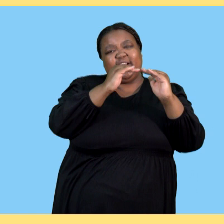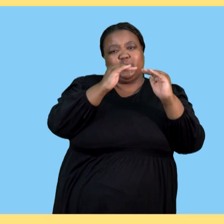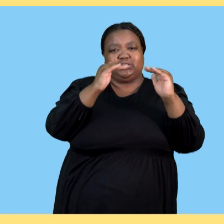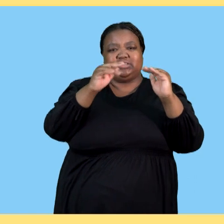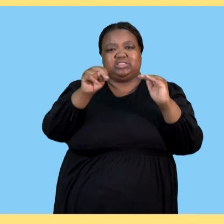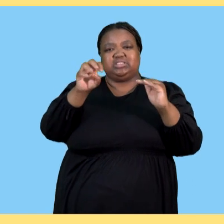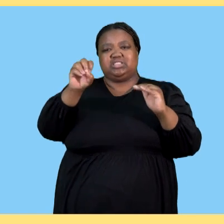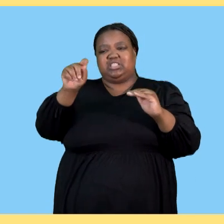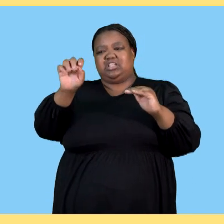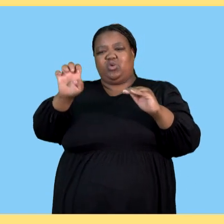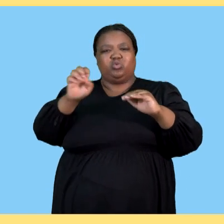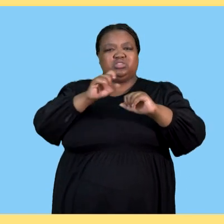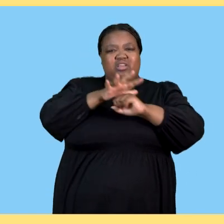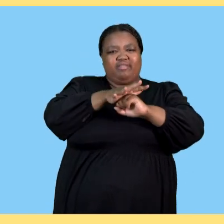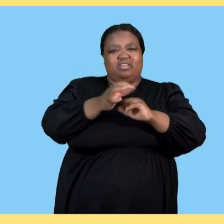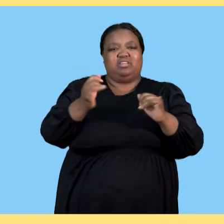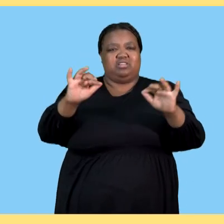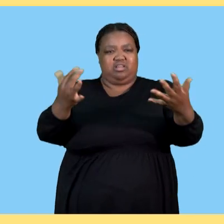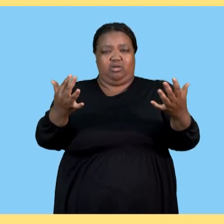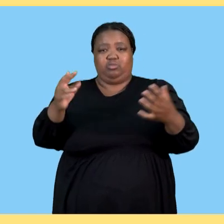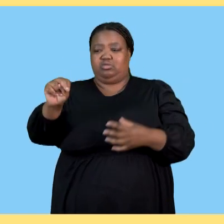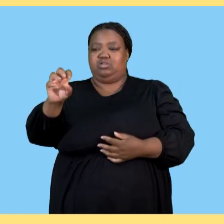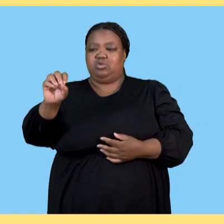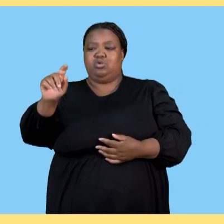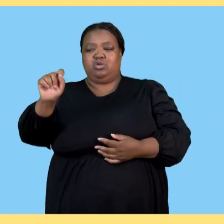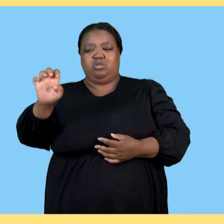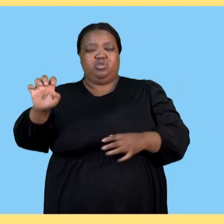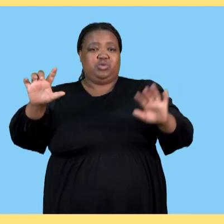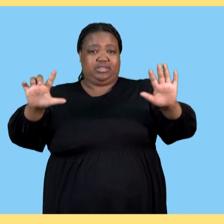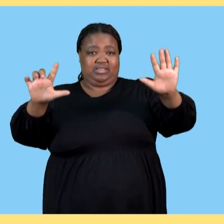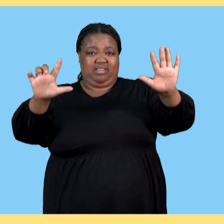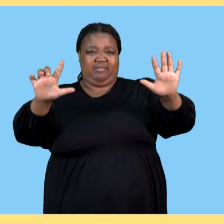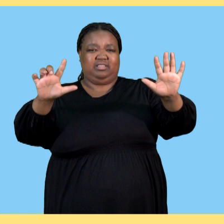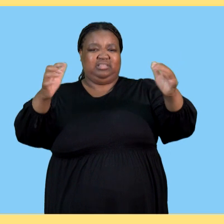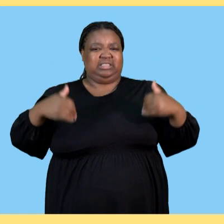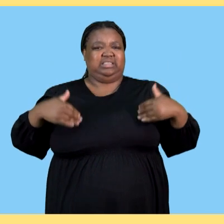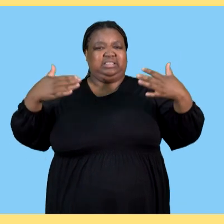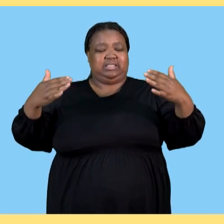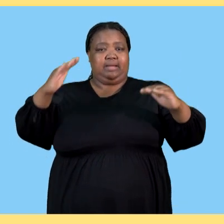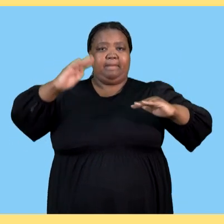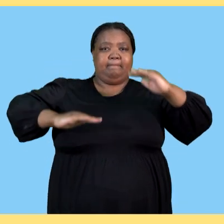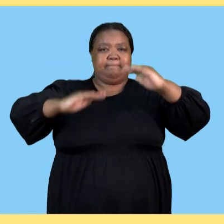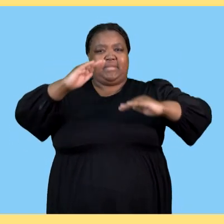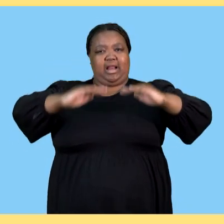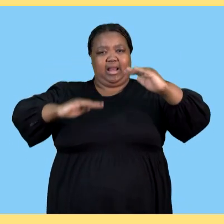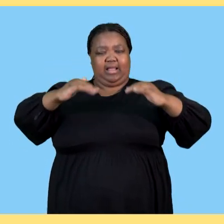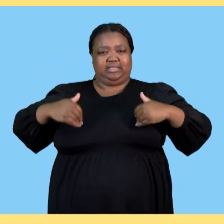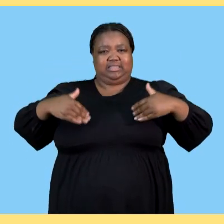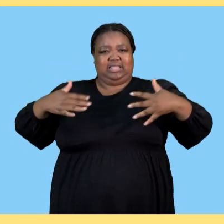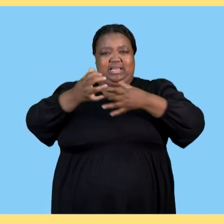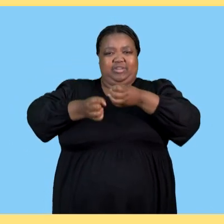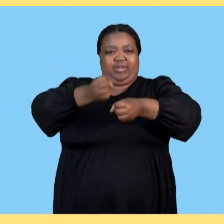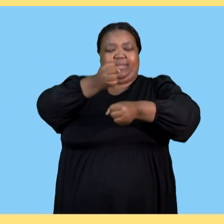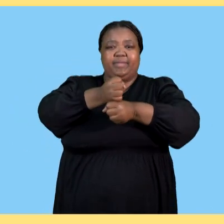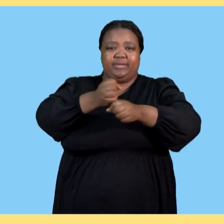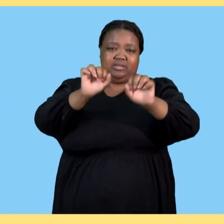note. Okay, here is Note 7. In Note 7, we begin it with balance at the beginning